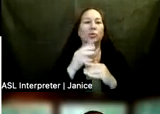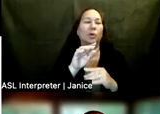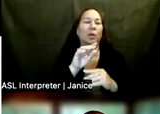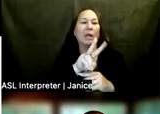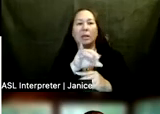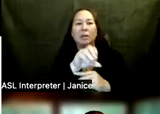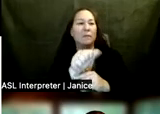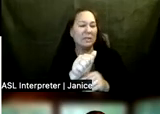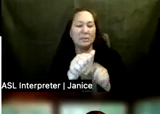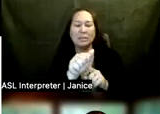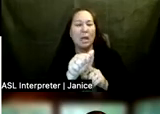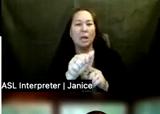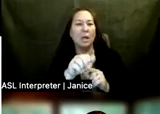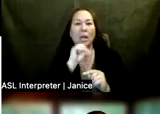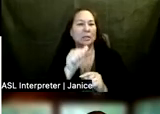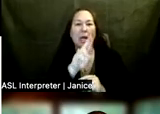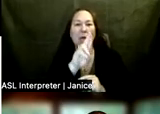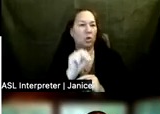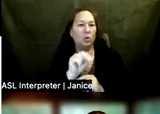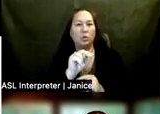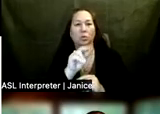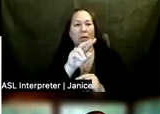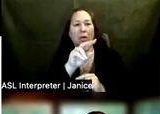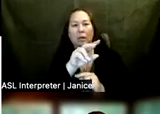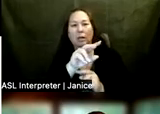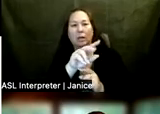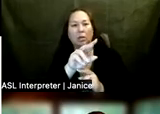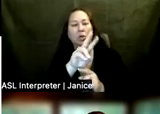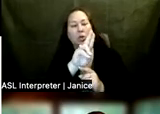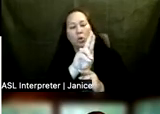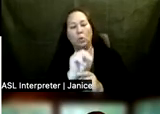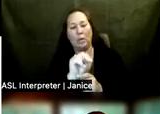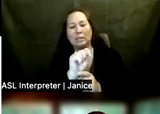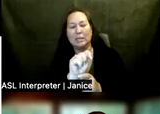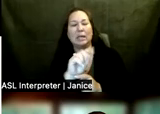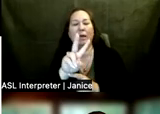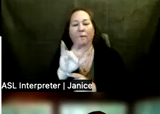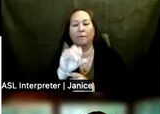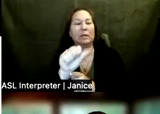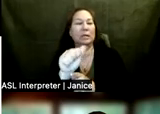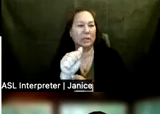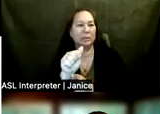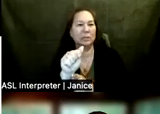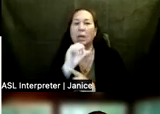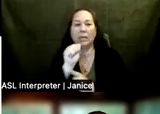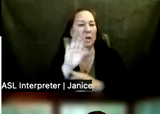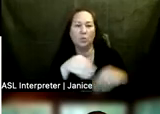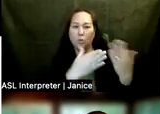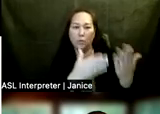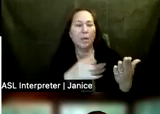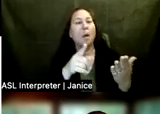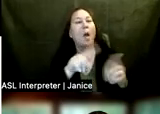issue UNT visas. That's done by USCIS, but we do. We are a resource you can come to for